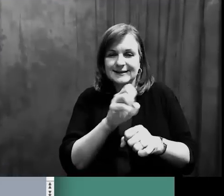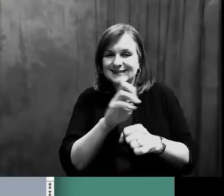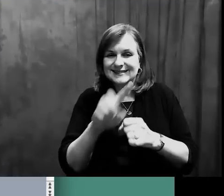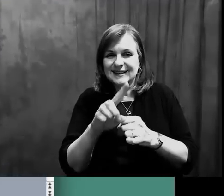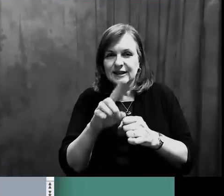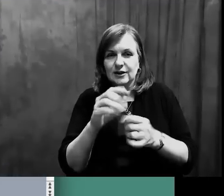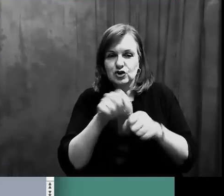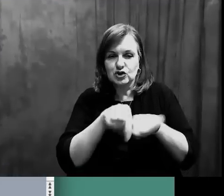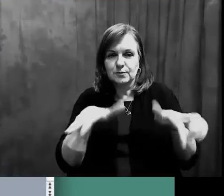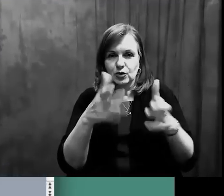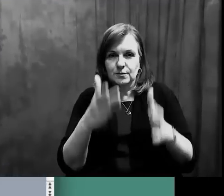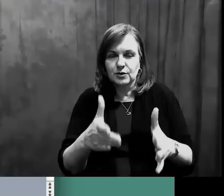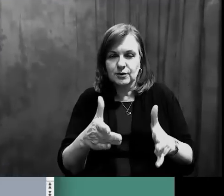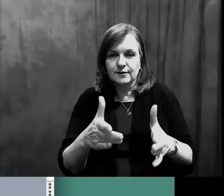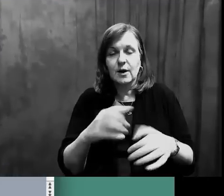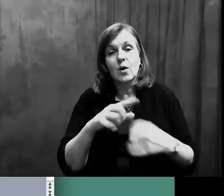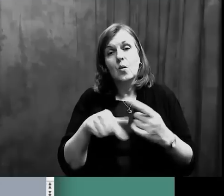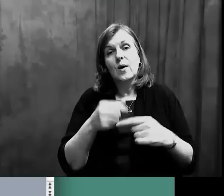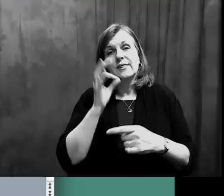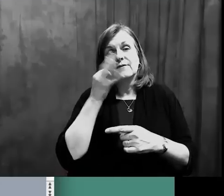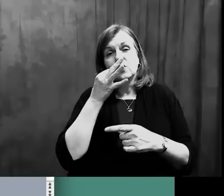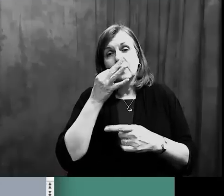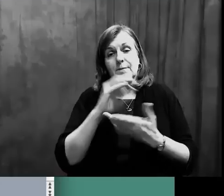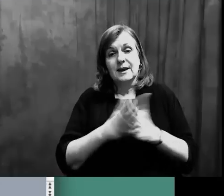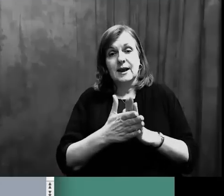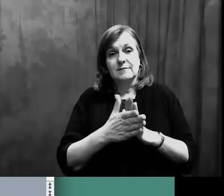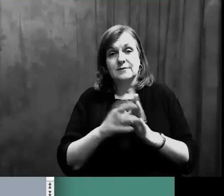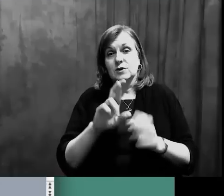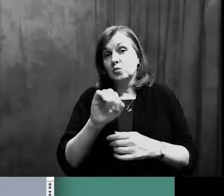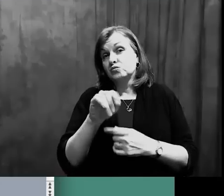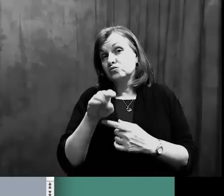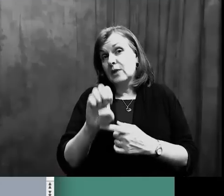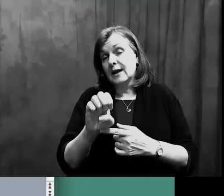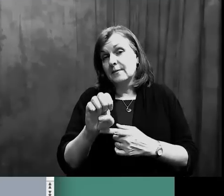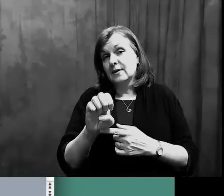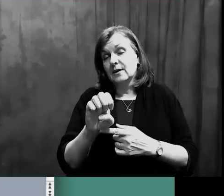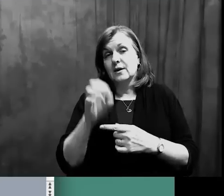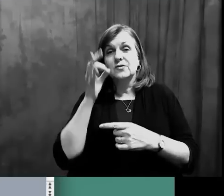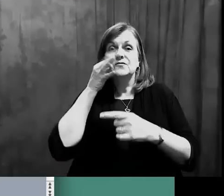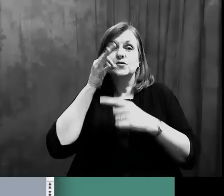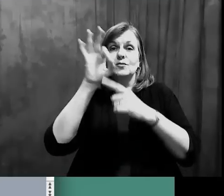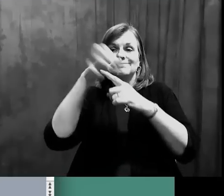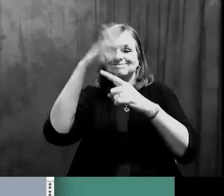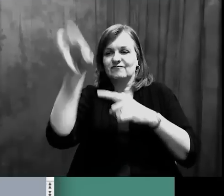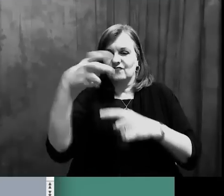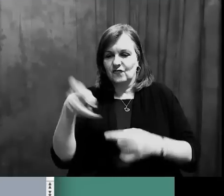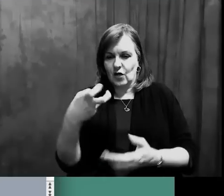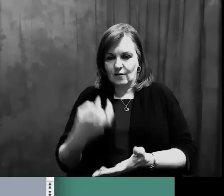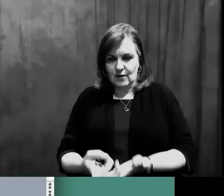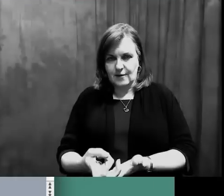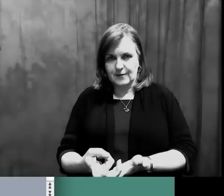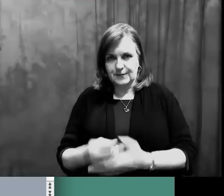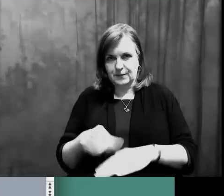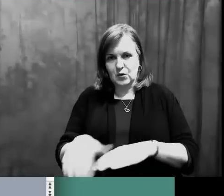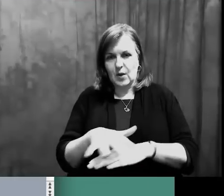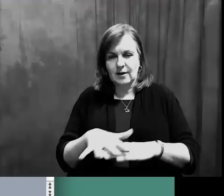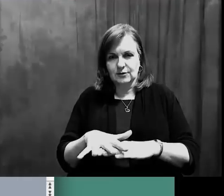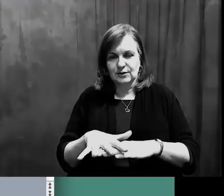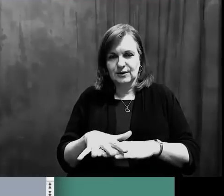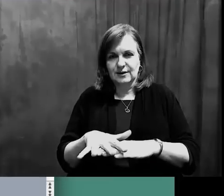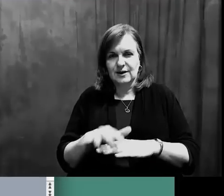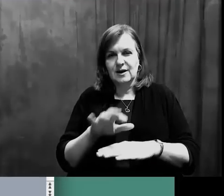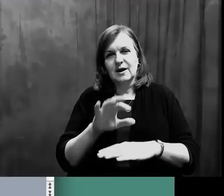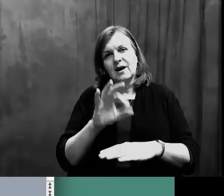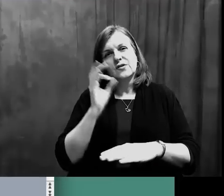attracting seed dispersers, with this rotting of the fruit, advanced ripening, those